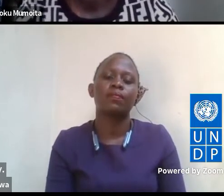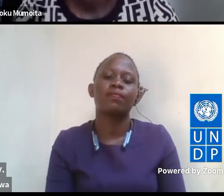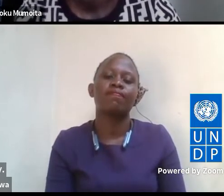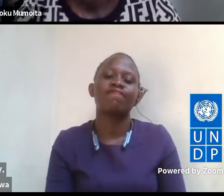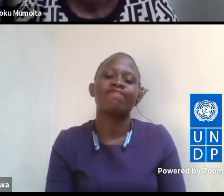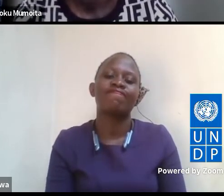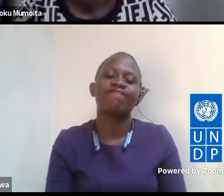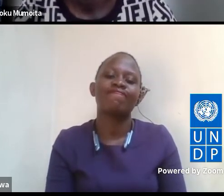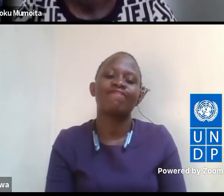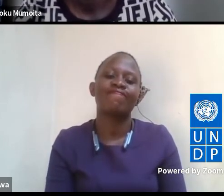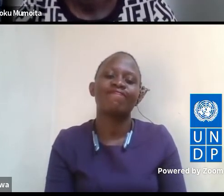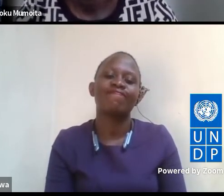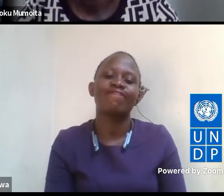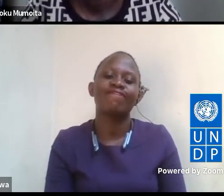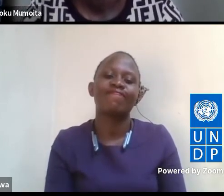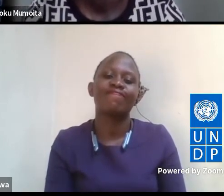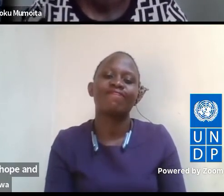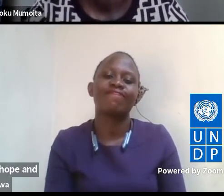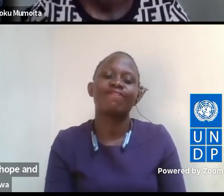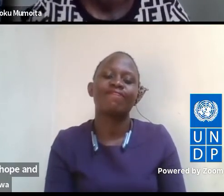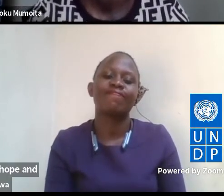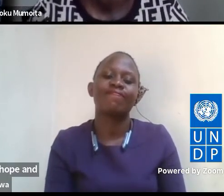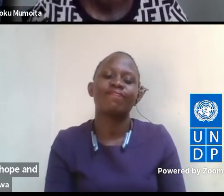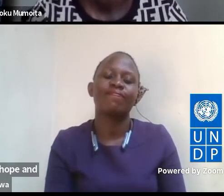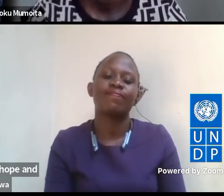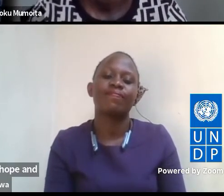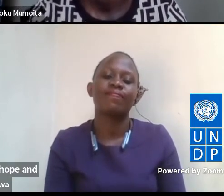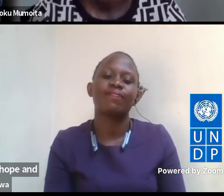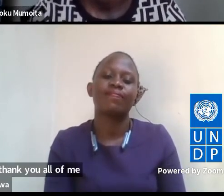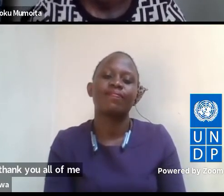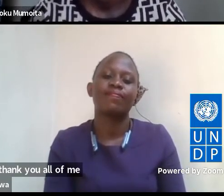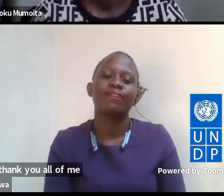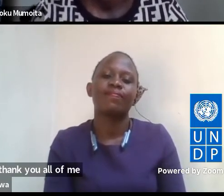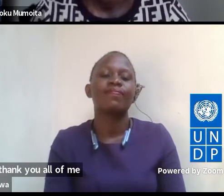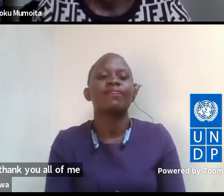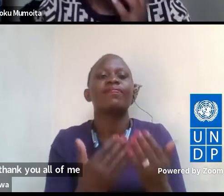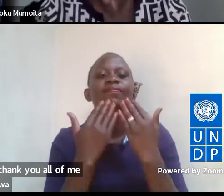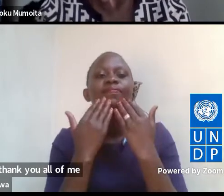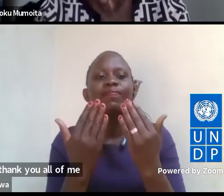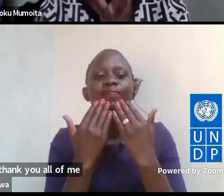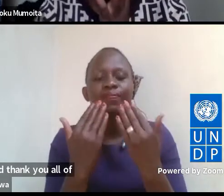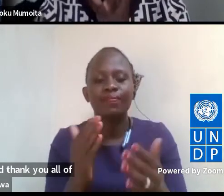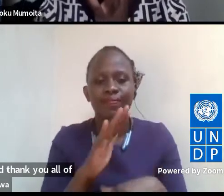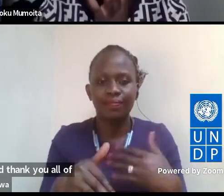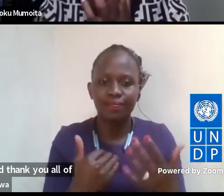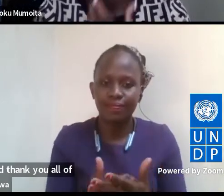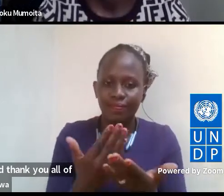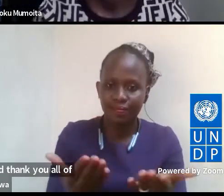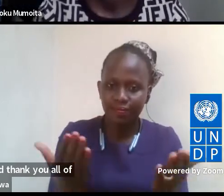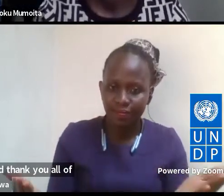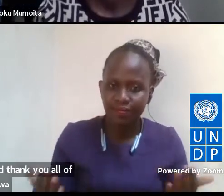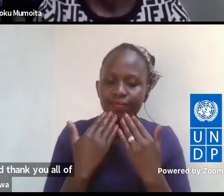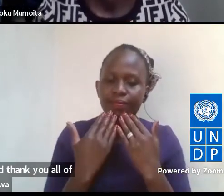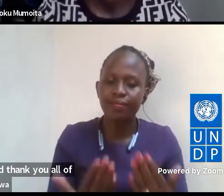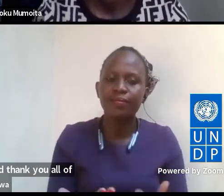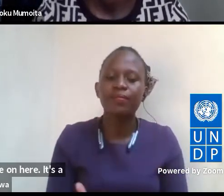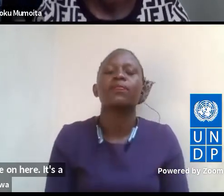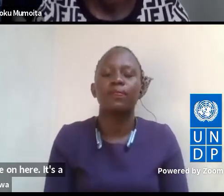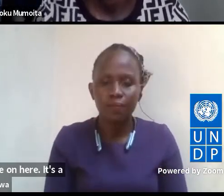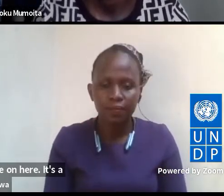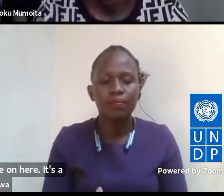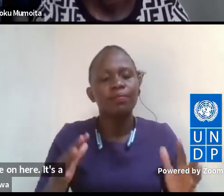Hope. And thank you all of, thanks to all of you who are on here. It's a privilege, first of all, to speak with